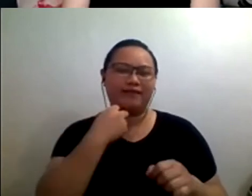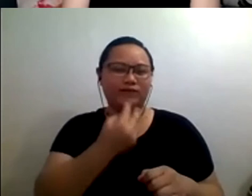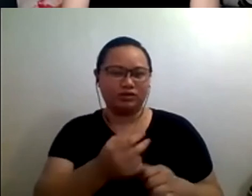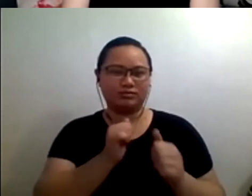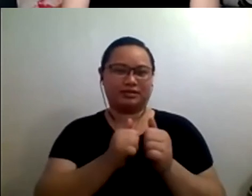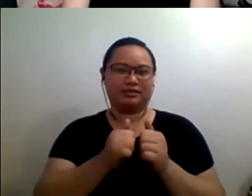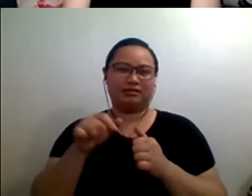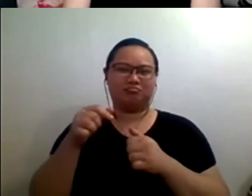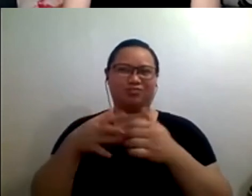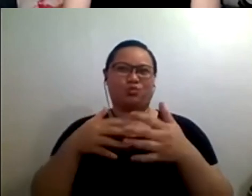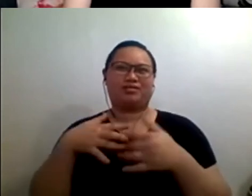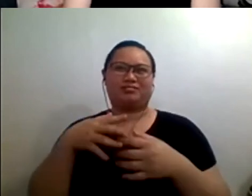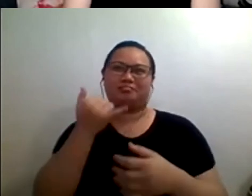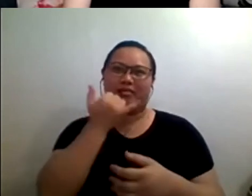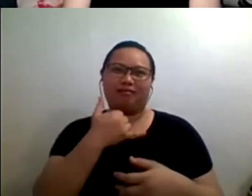grace. Kasi